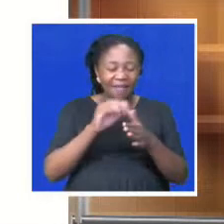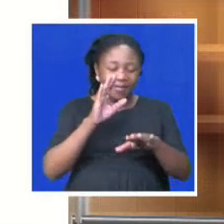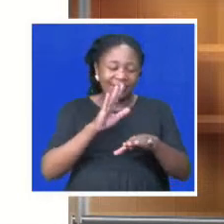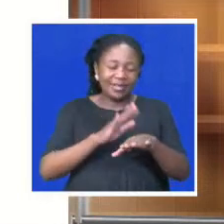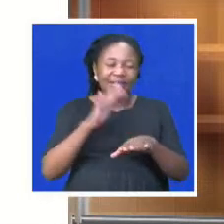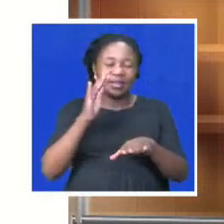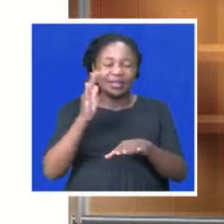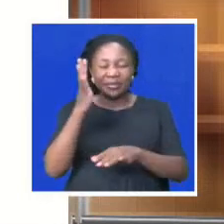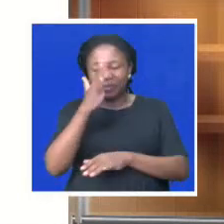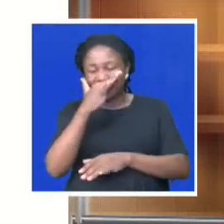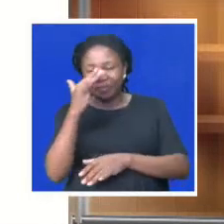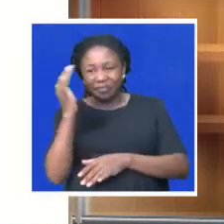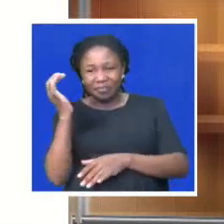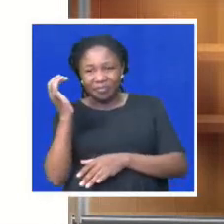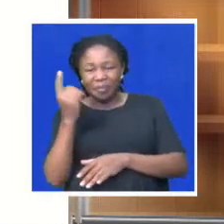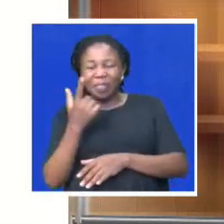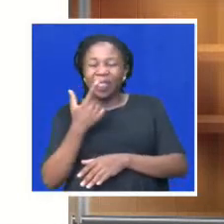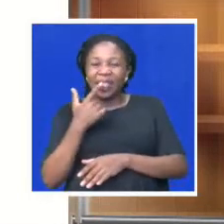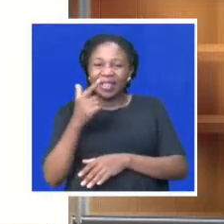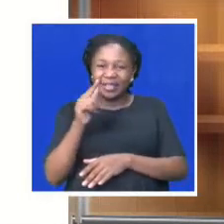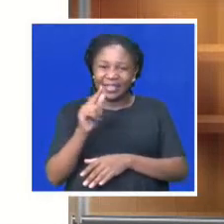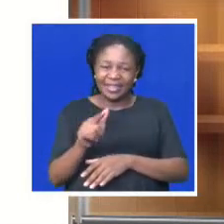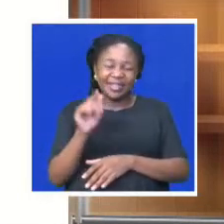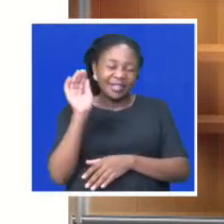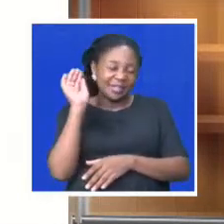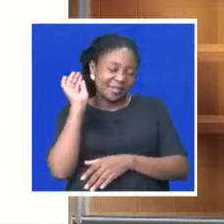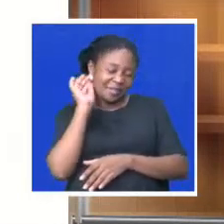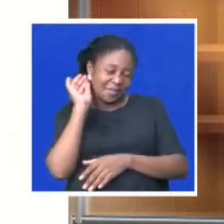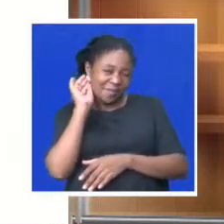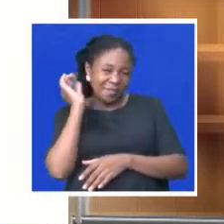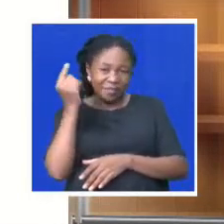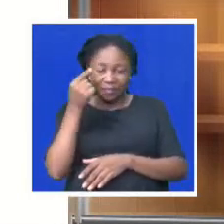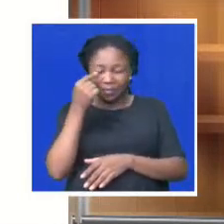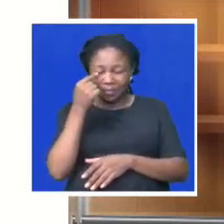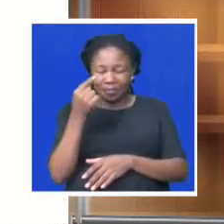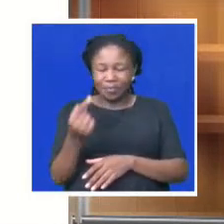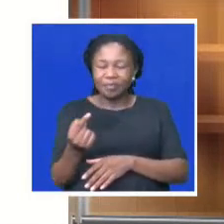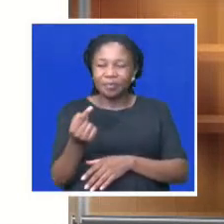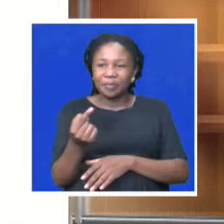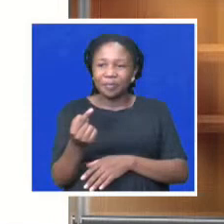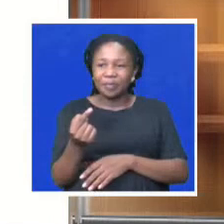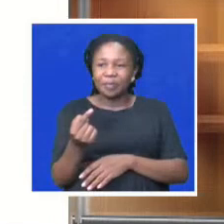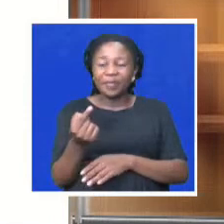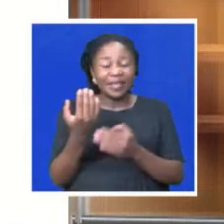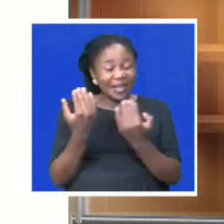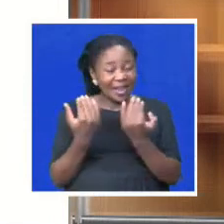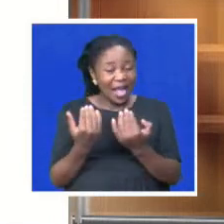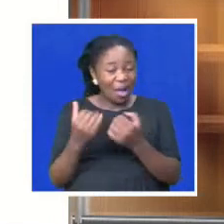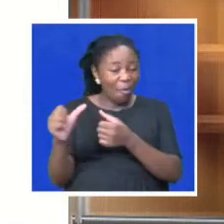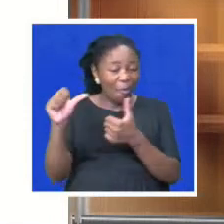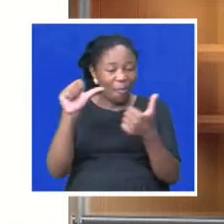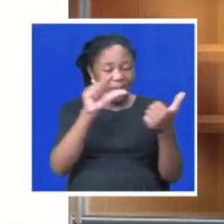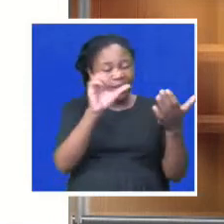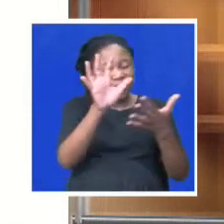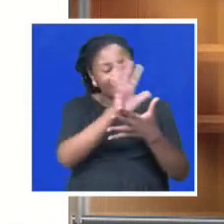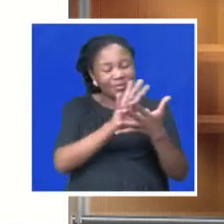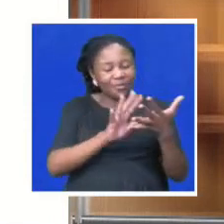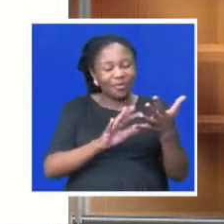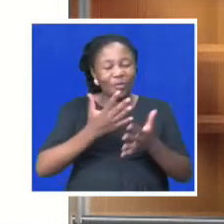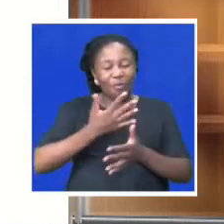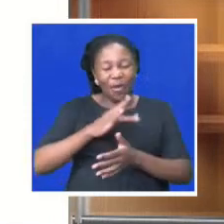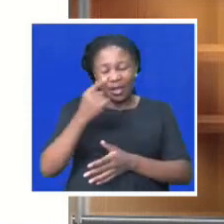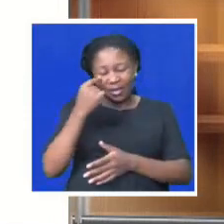and the sense of taste. So go back and look for those phrases or the sentences that evokes